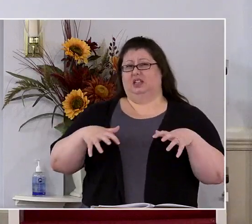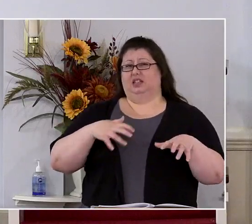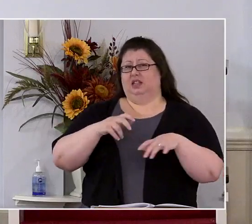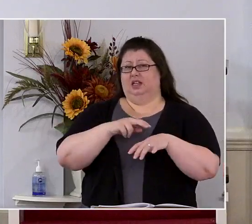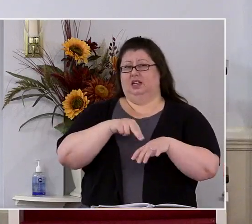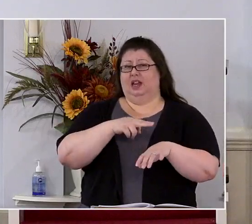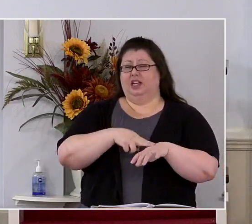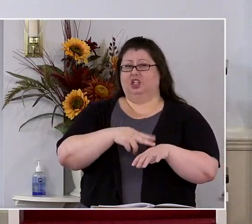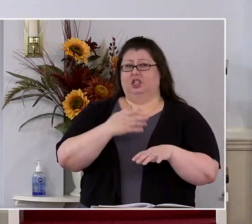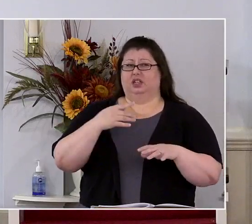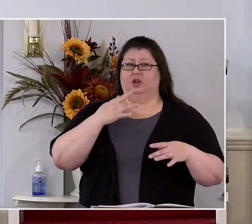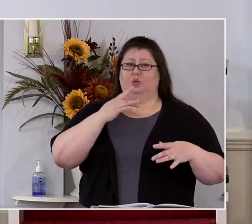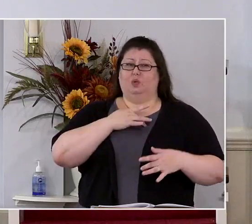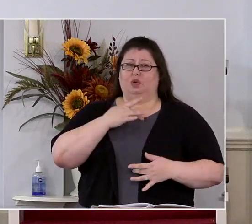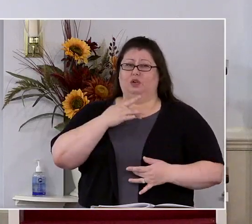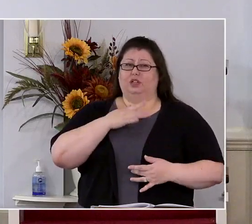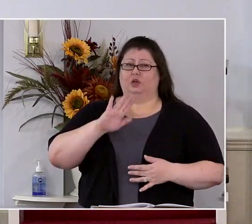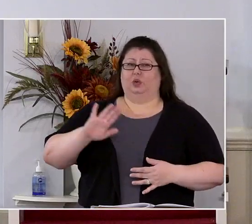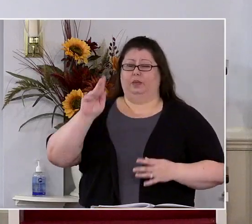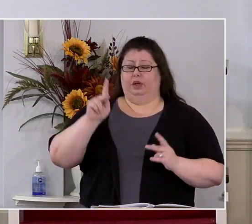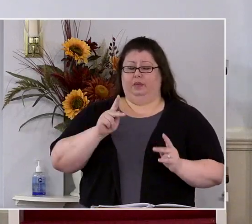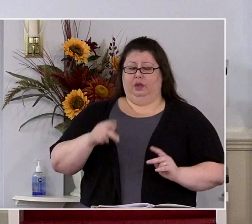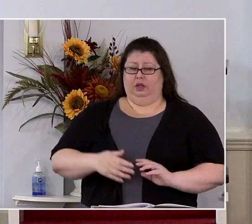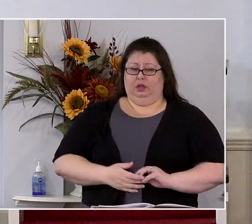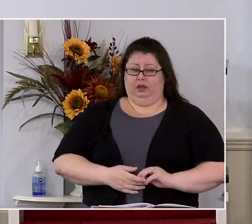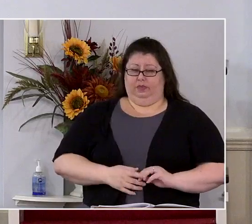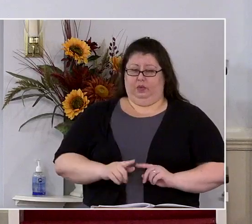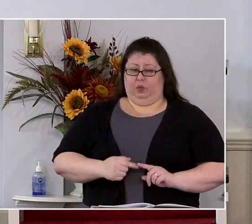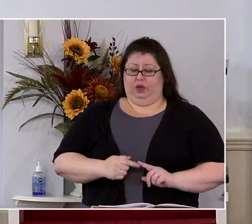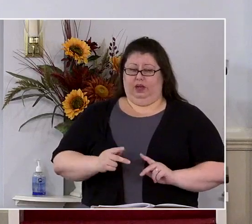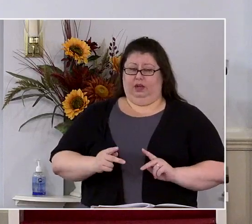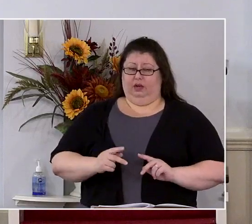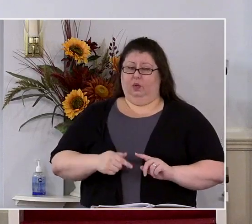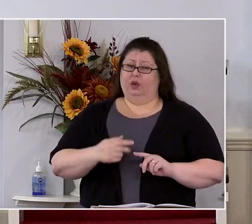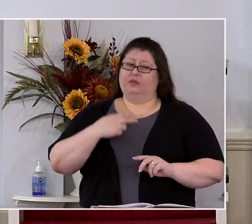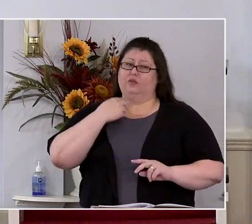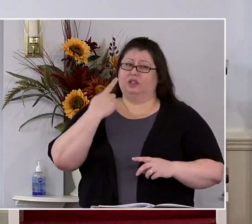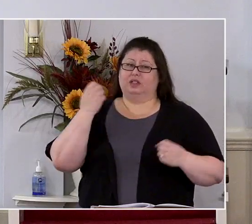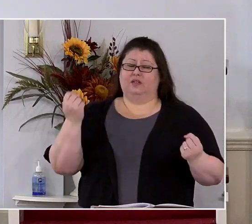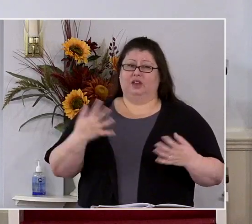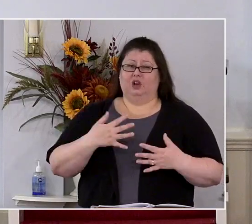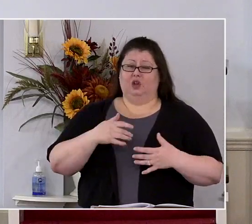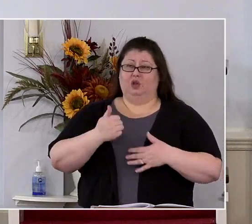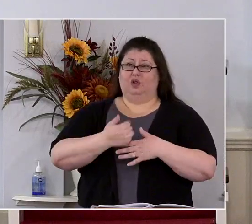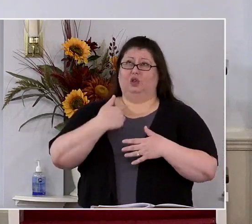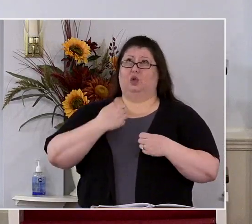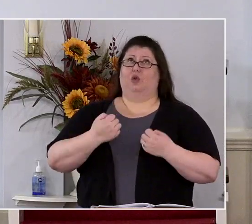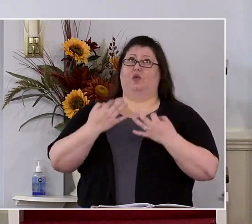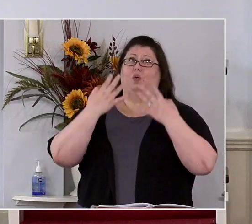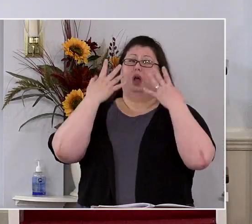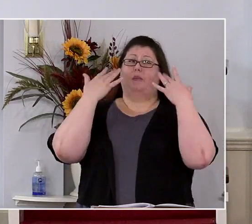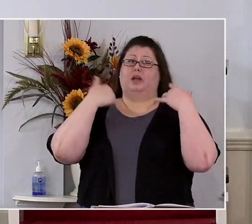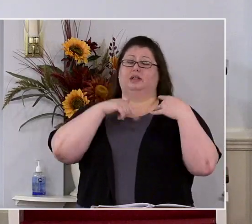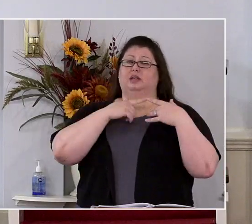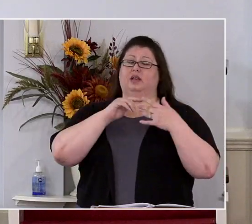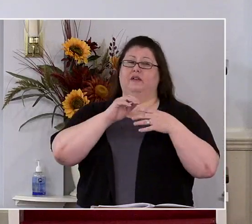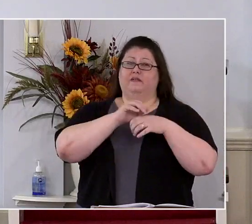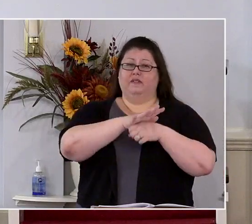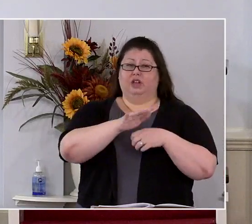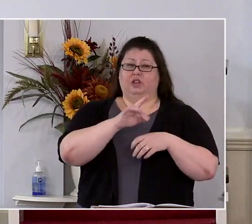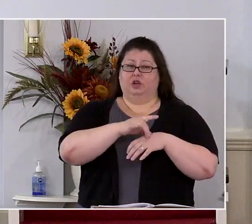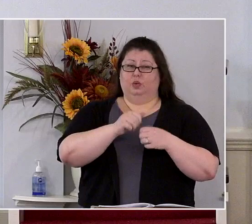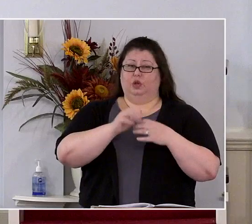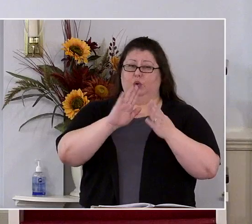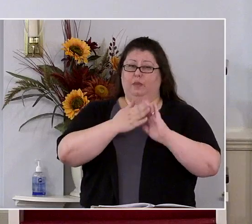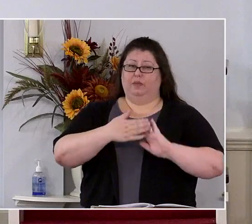nations and worries your people. When voices of fear threaten to overwhelm us, fill the earth with your peace and